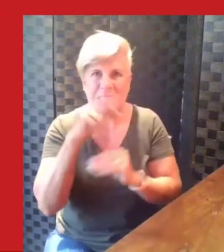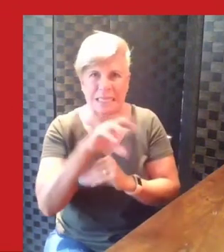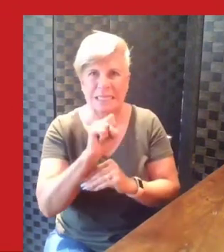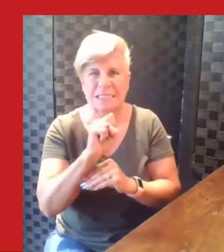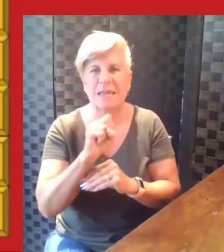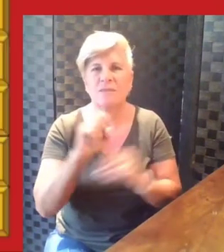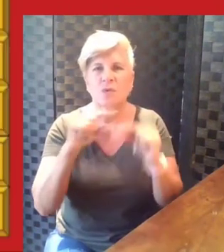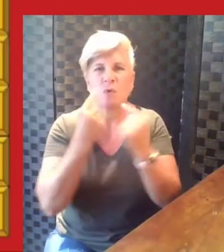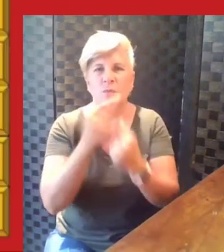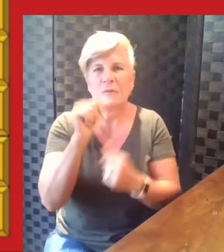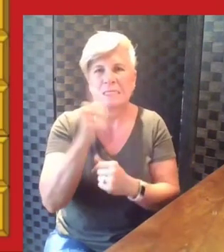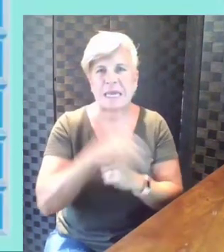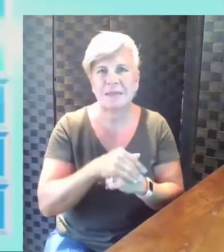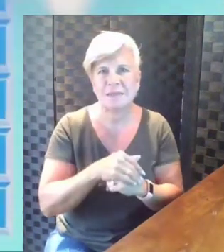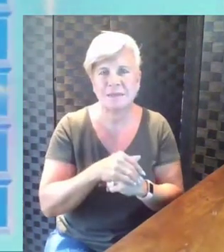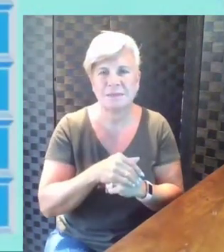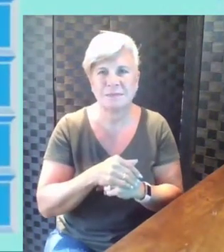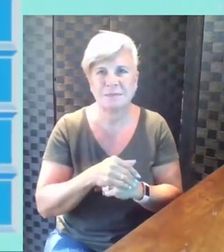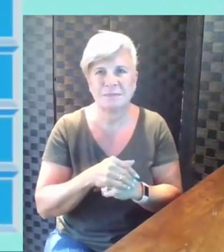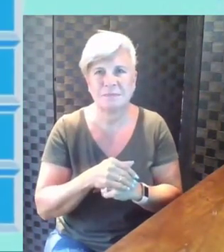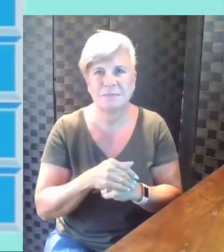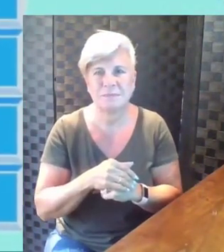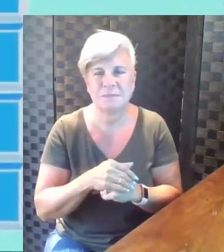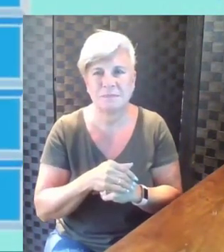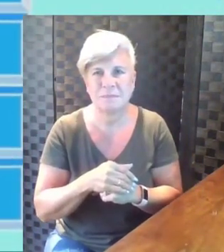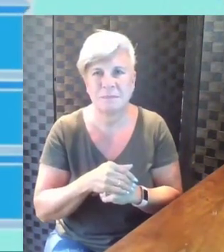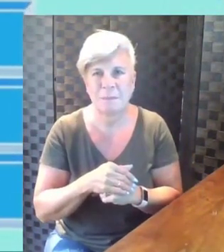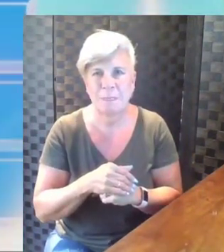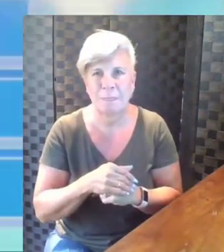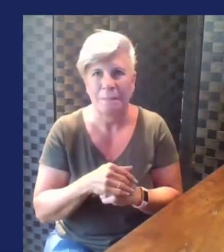in the teens have a group of 10.